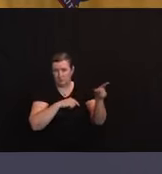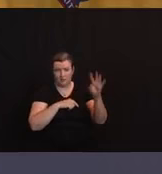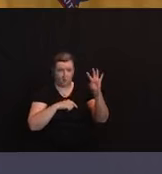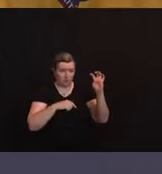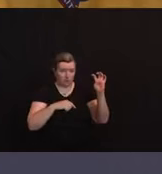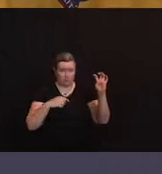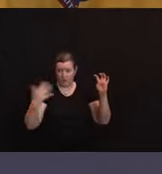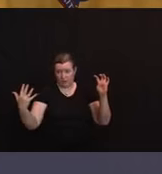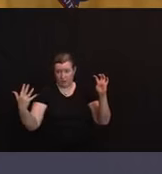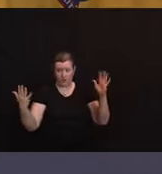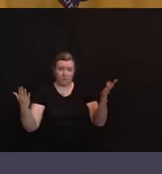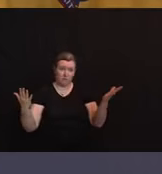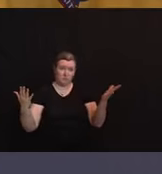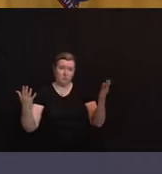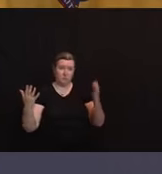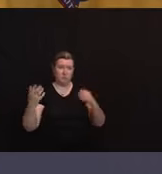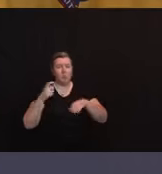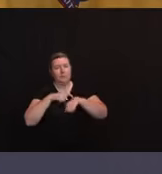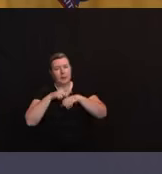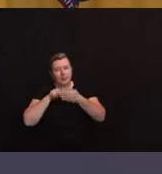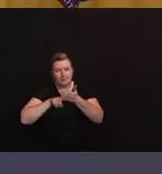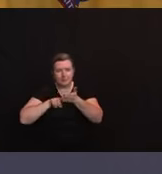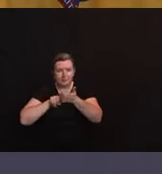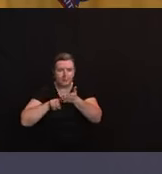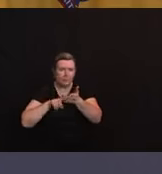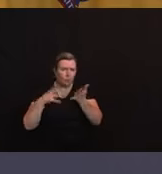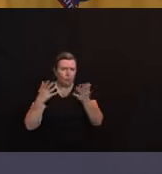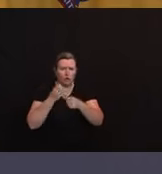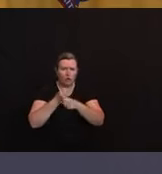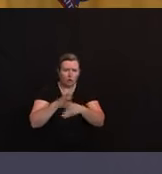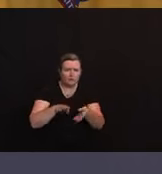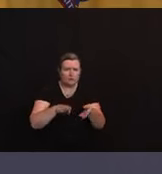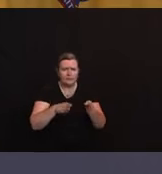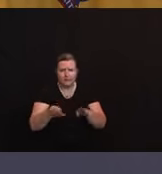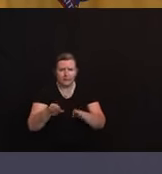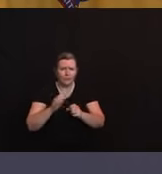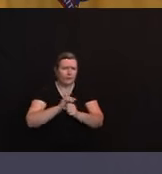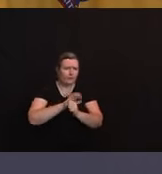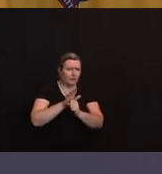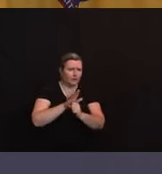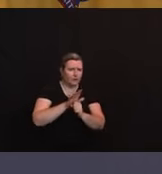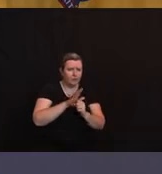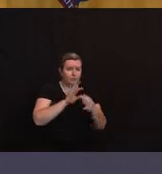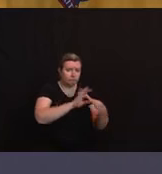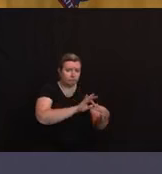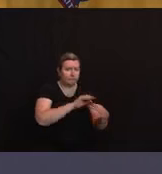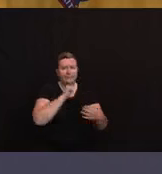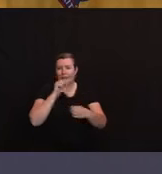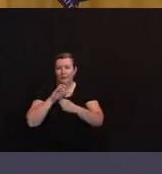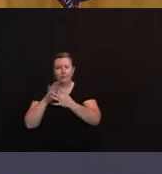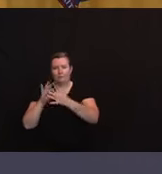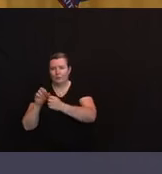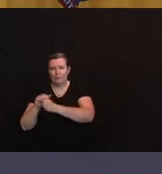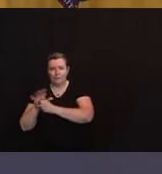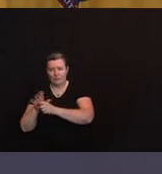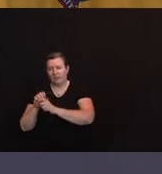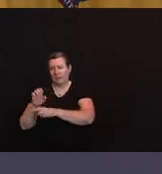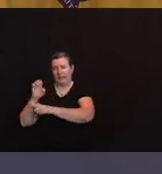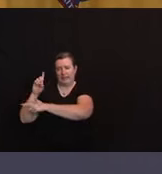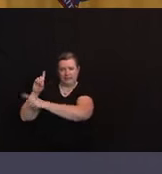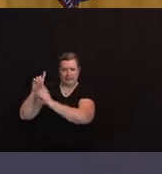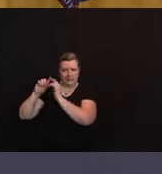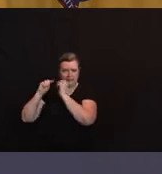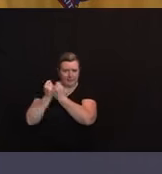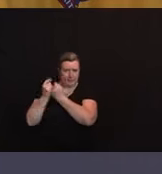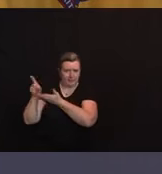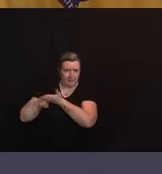death and all the work that Ed and his team, the solemn work they do. So at one level, no, I never would have guessed it,